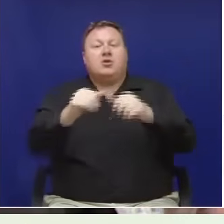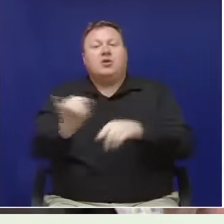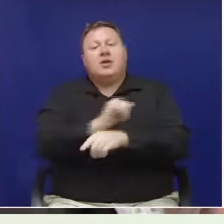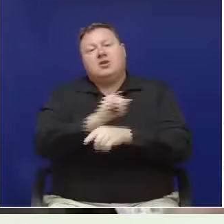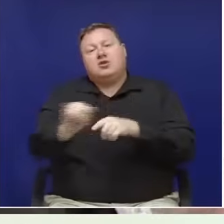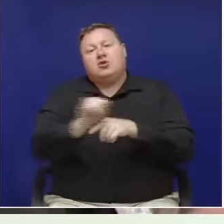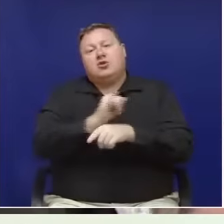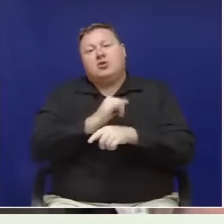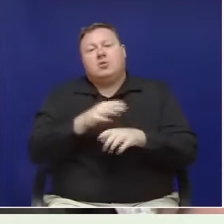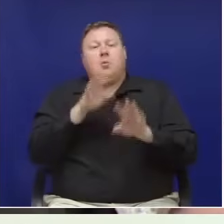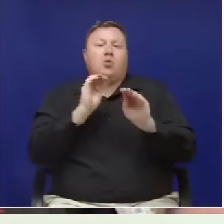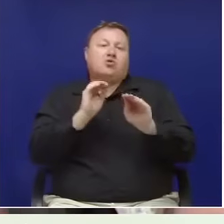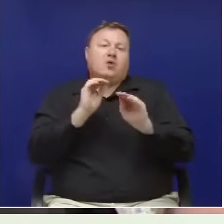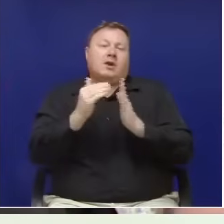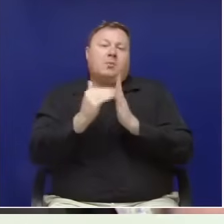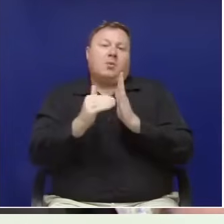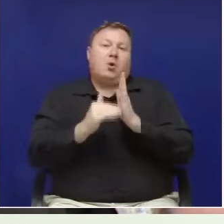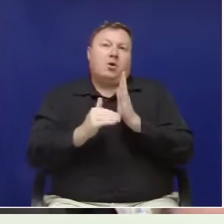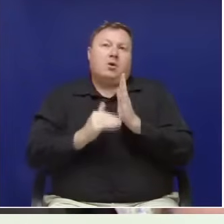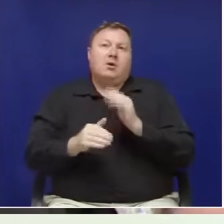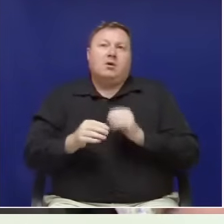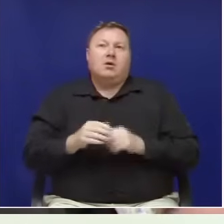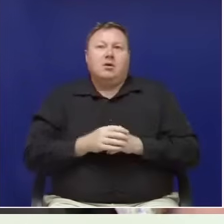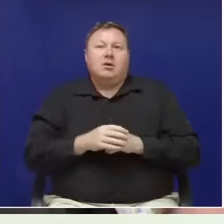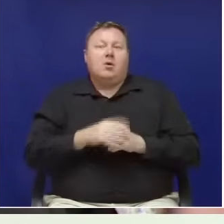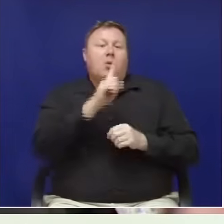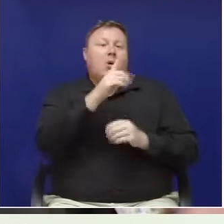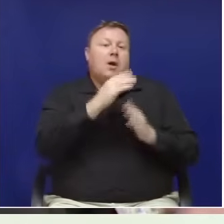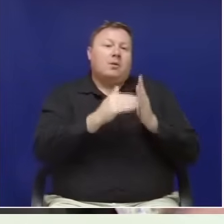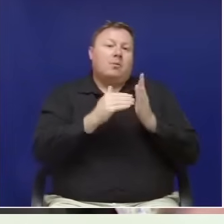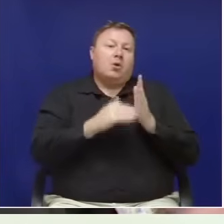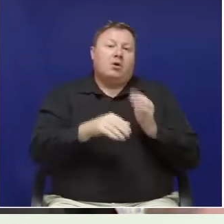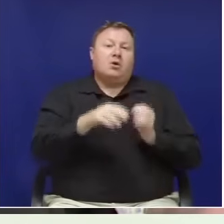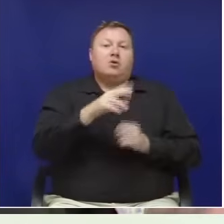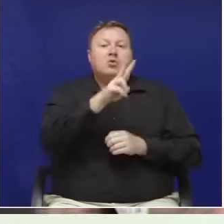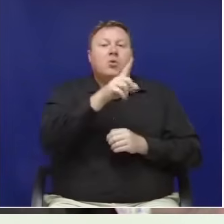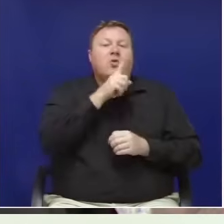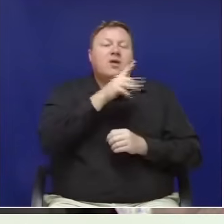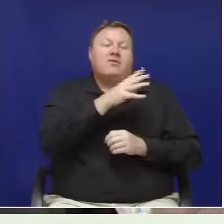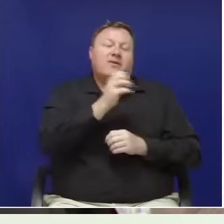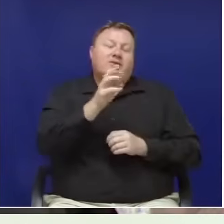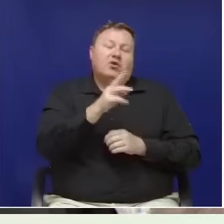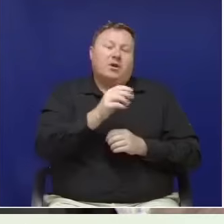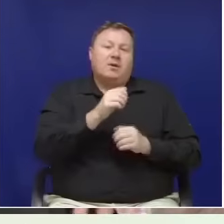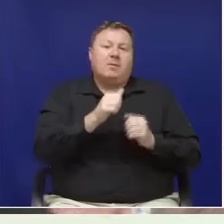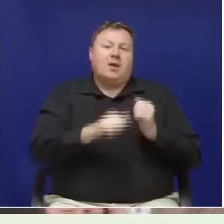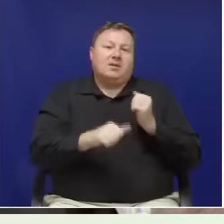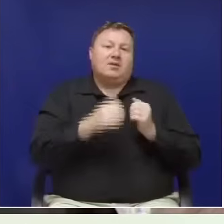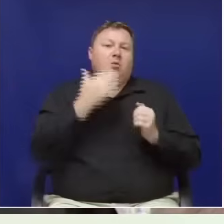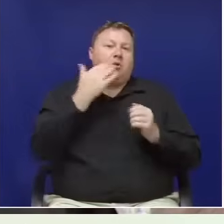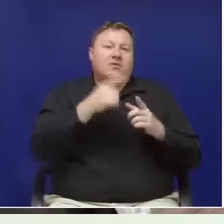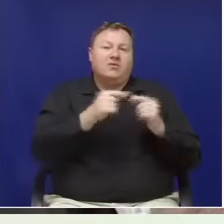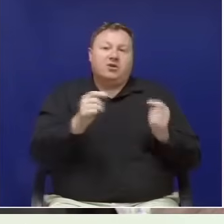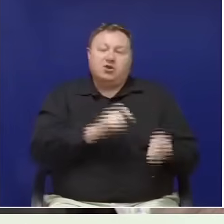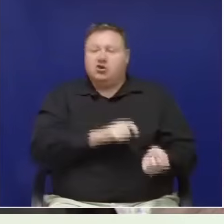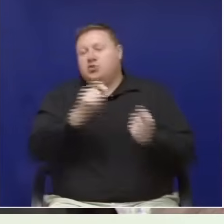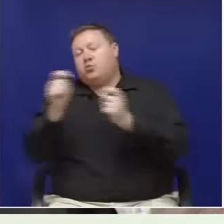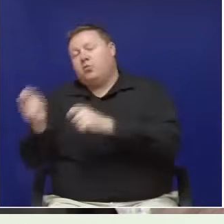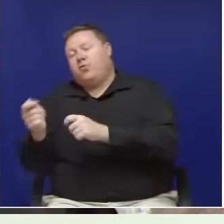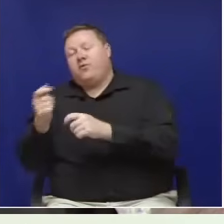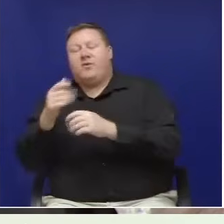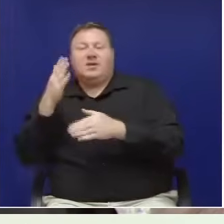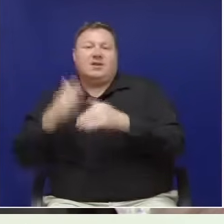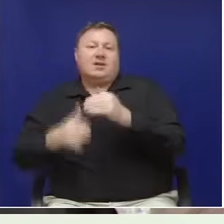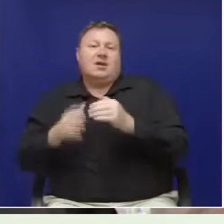internships or training programs. You move from one program of 2,500 per month. When your contract ends, you move to another.